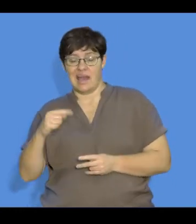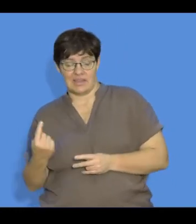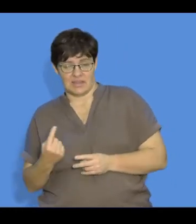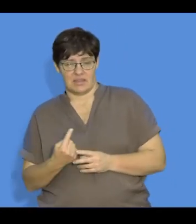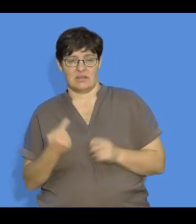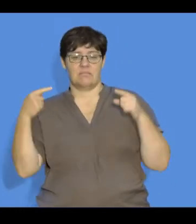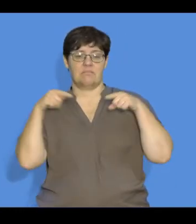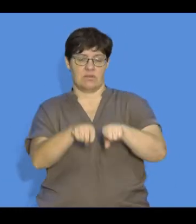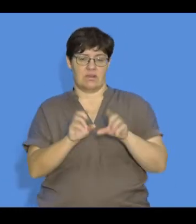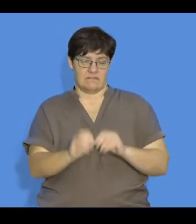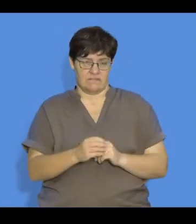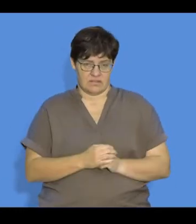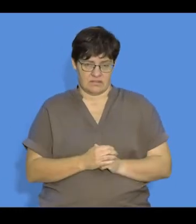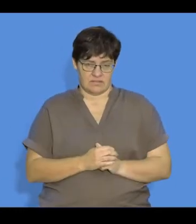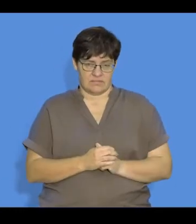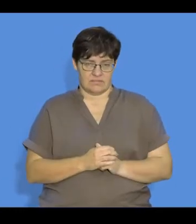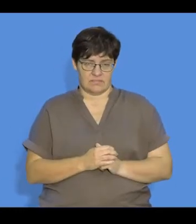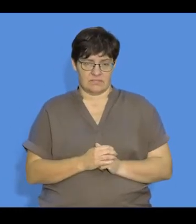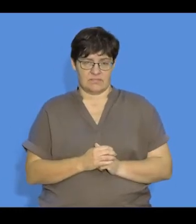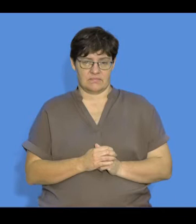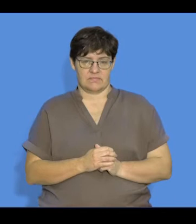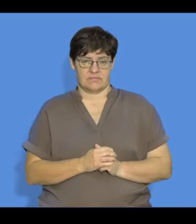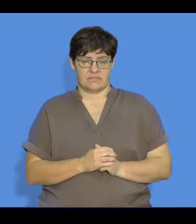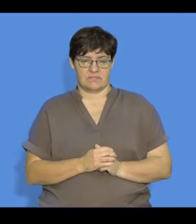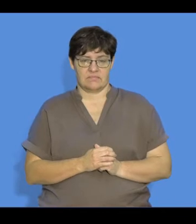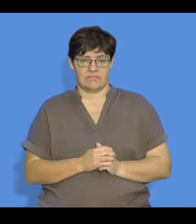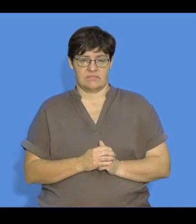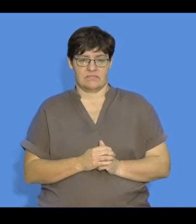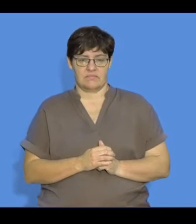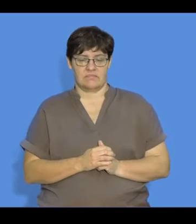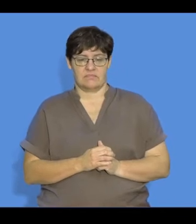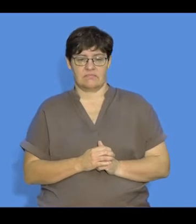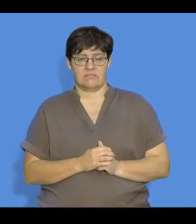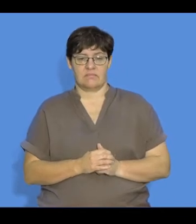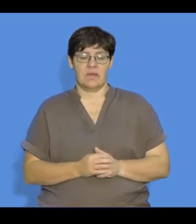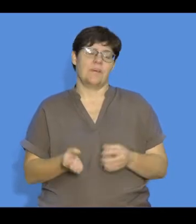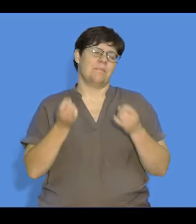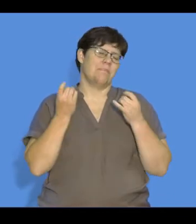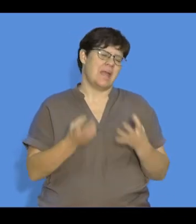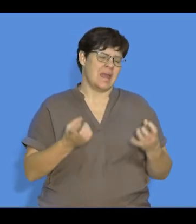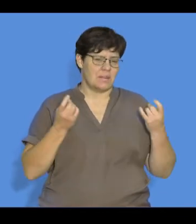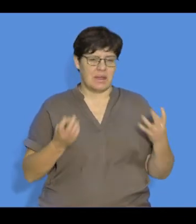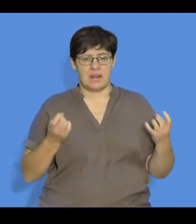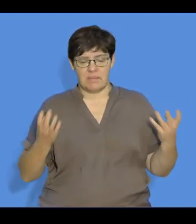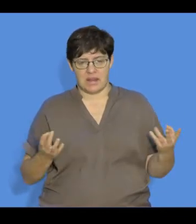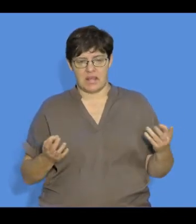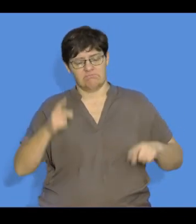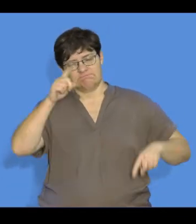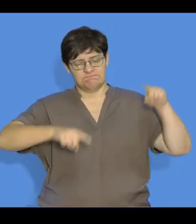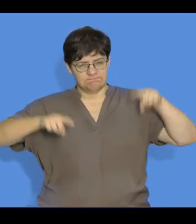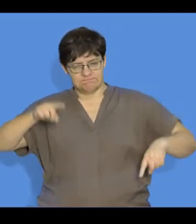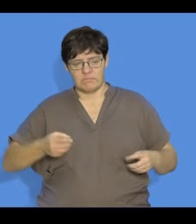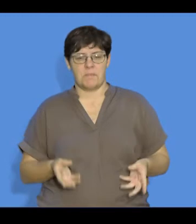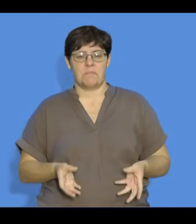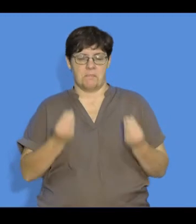are parallel to each other. All right. So we are saying that there are many possible, scenarios that we can